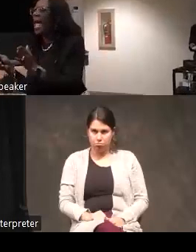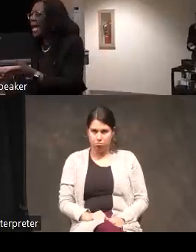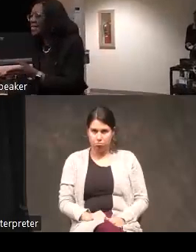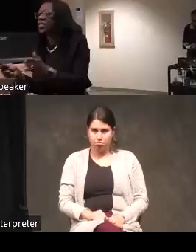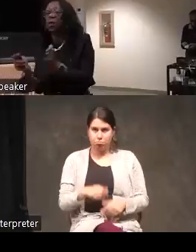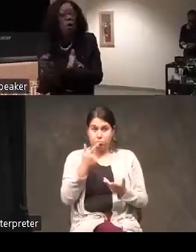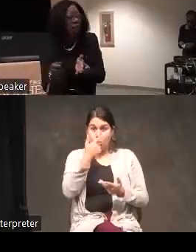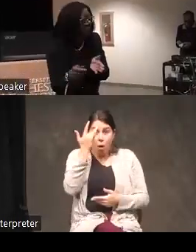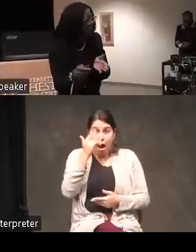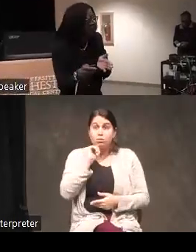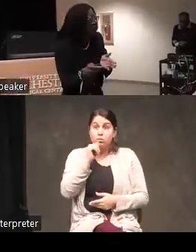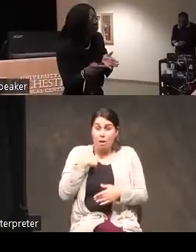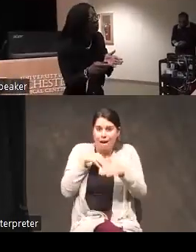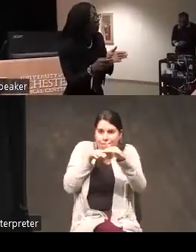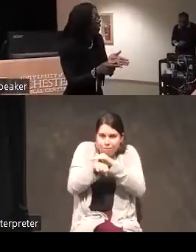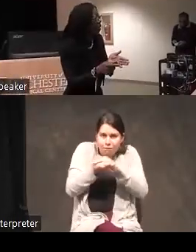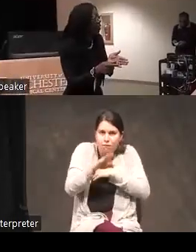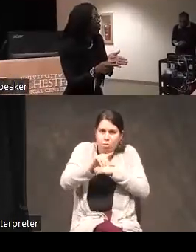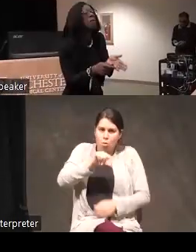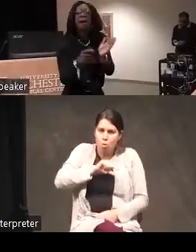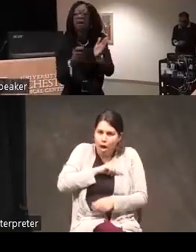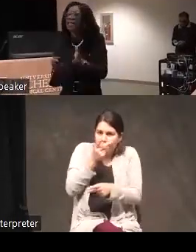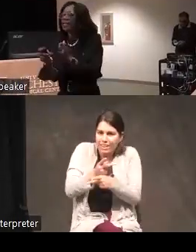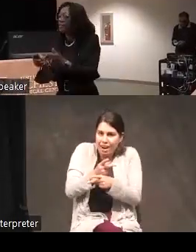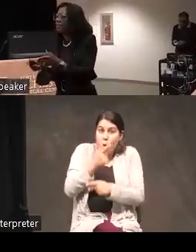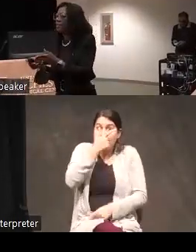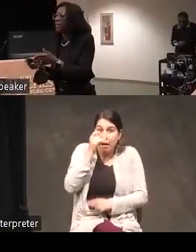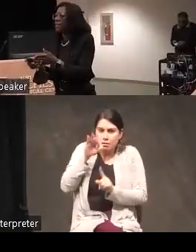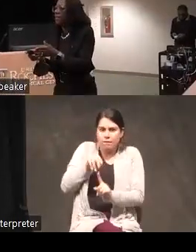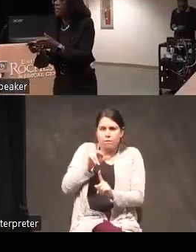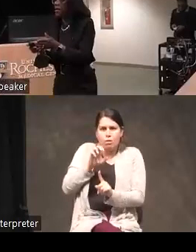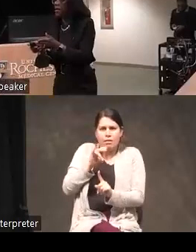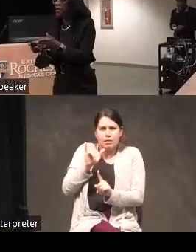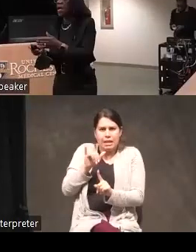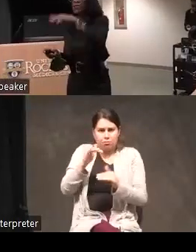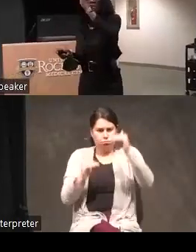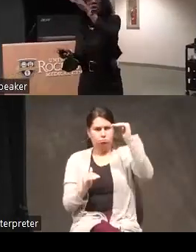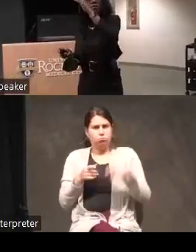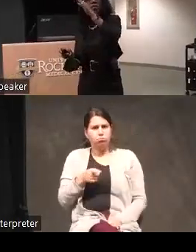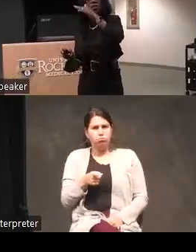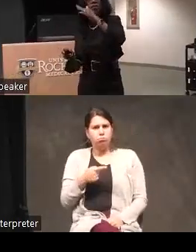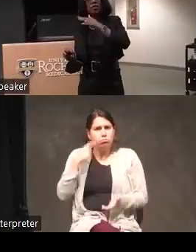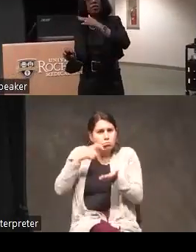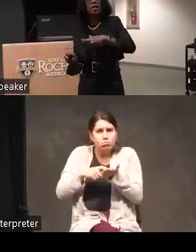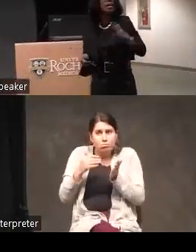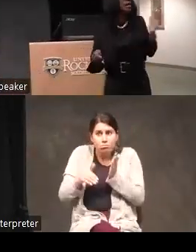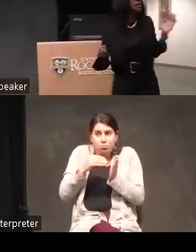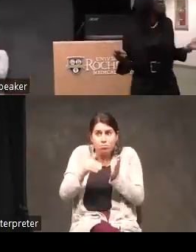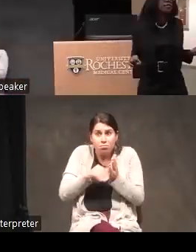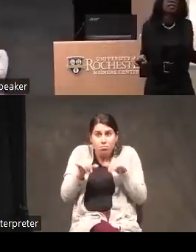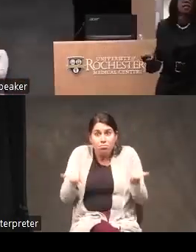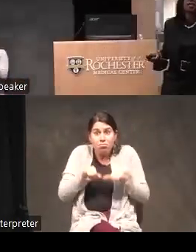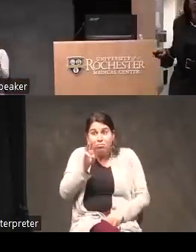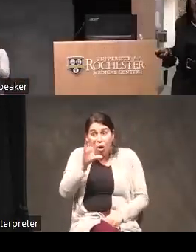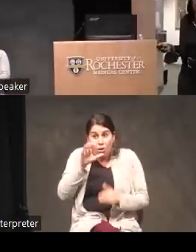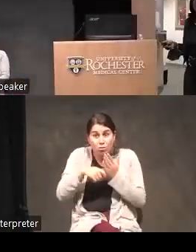disparate access to quality of care by race and ethnicity, right? And we saw this over and over and over and over again. This